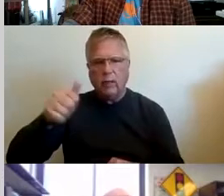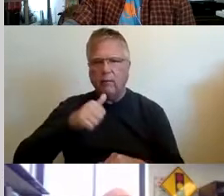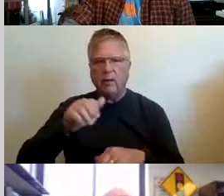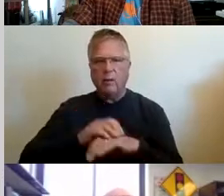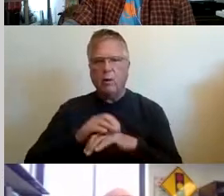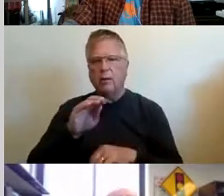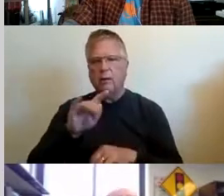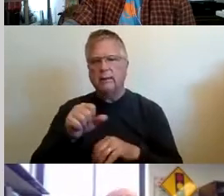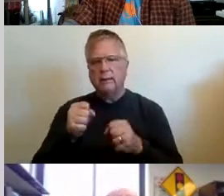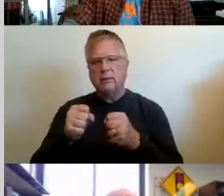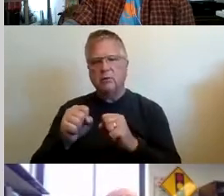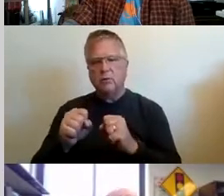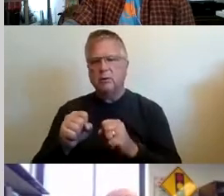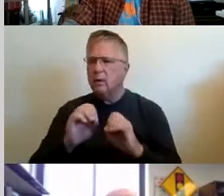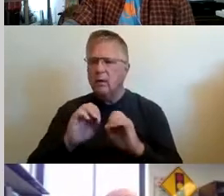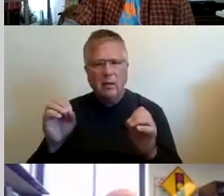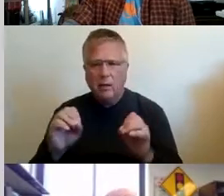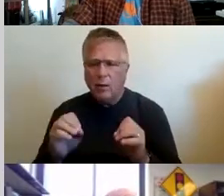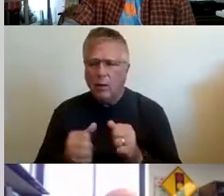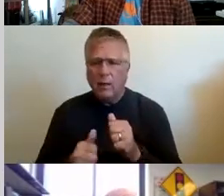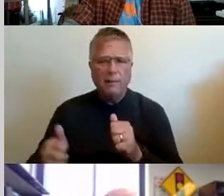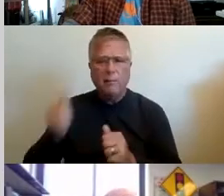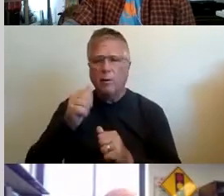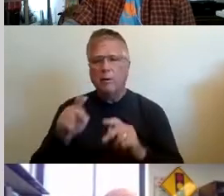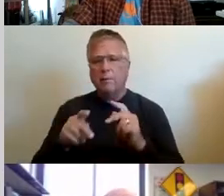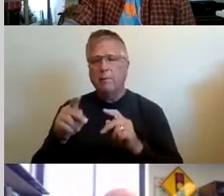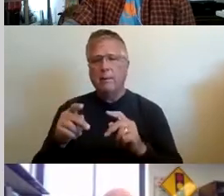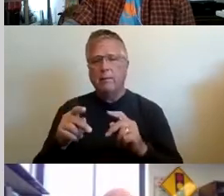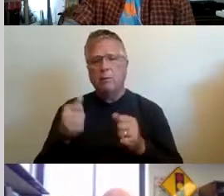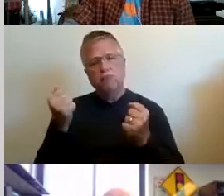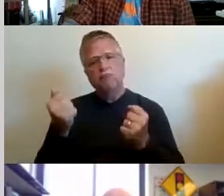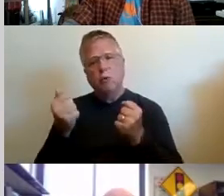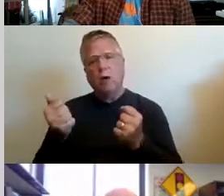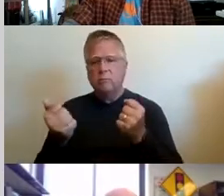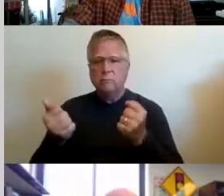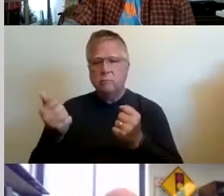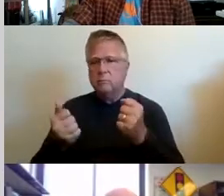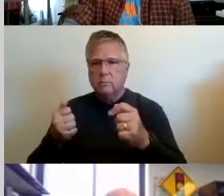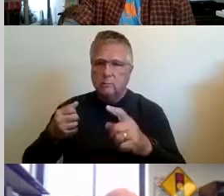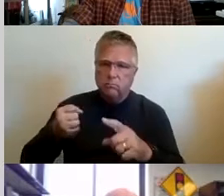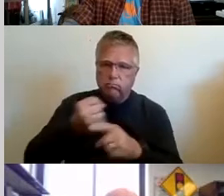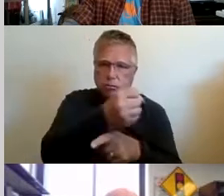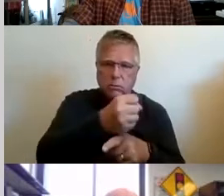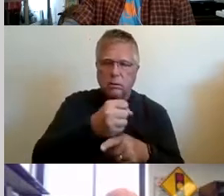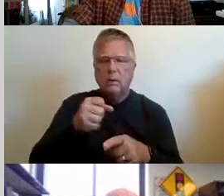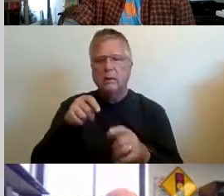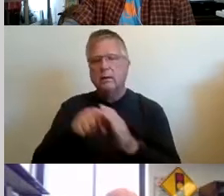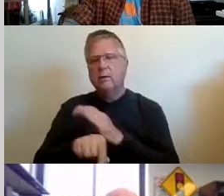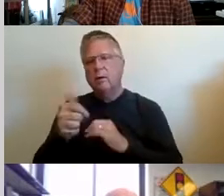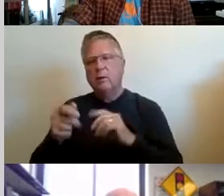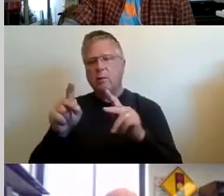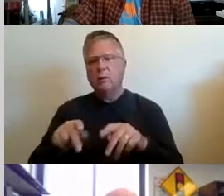roads. No one, like most of the people, when we are driving, we don't want to kill another human being. There is no way.